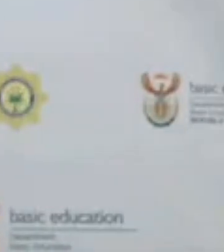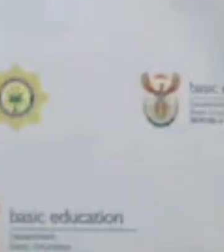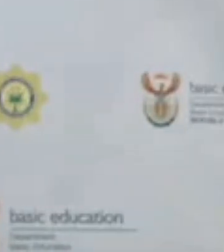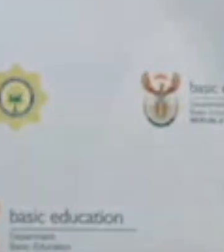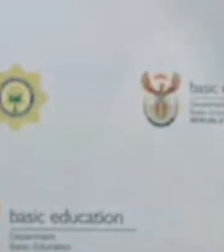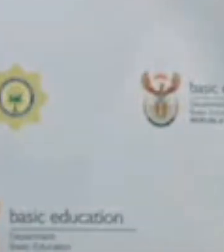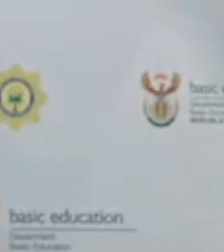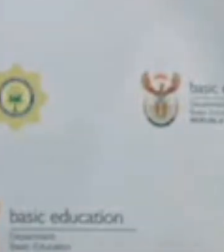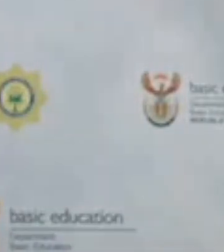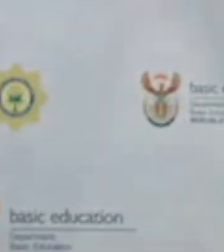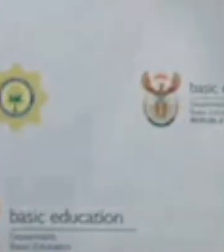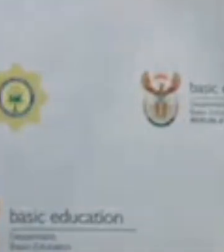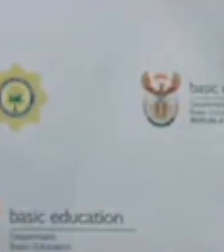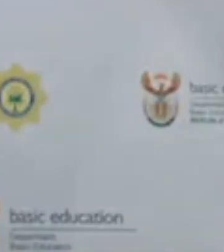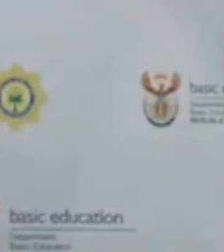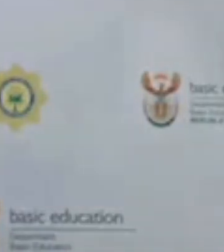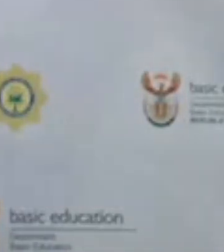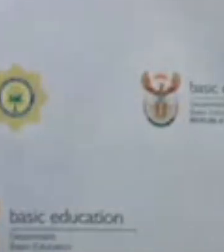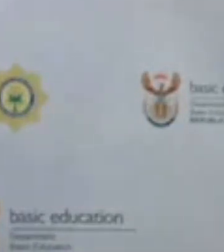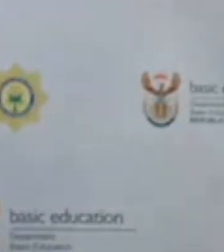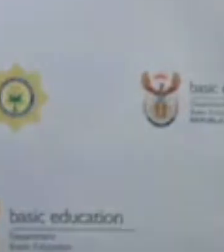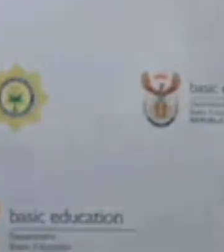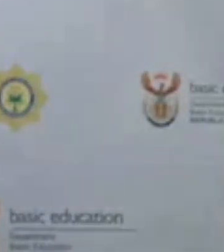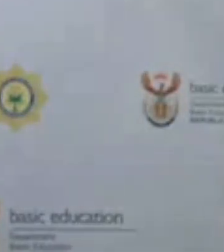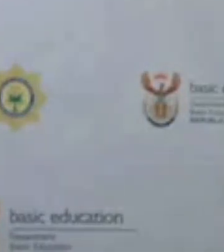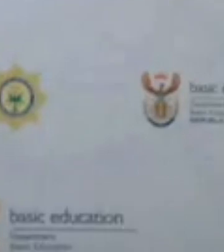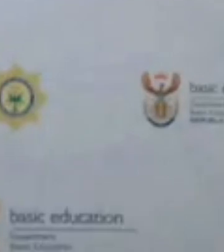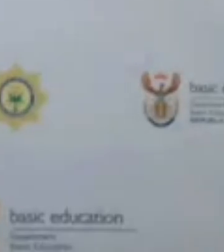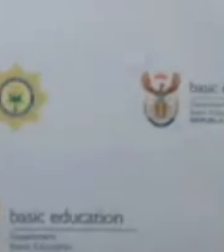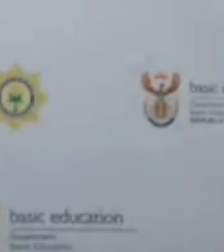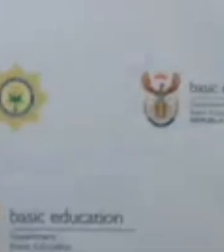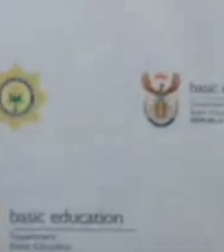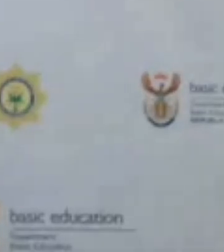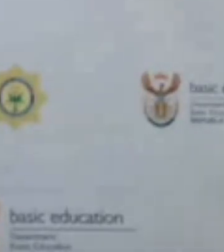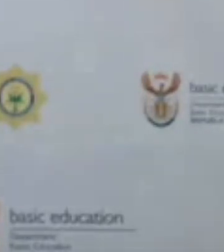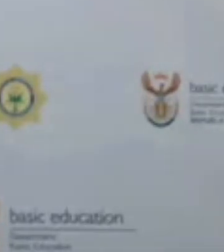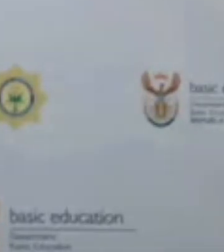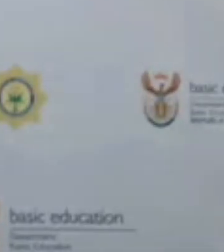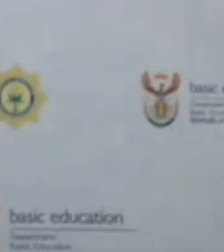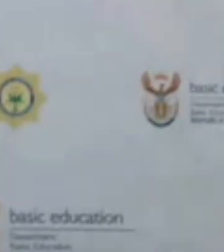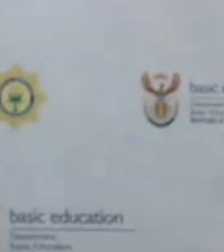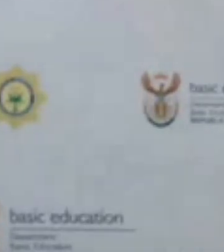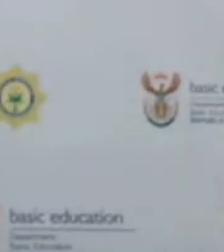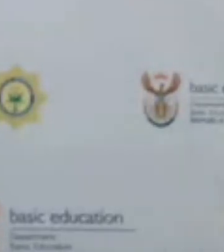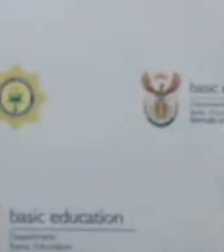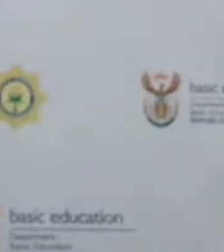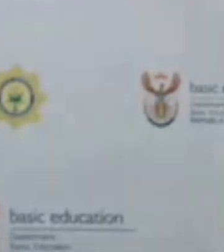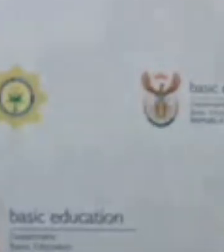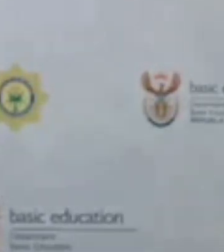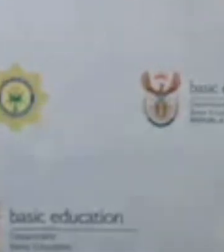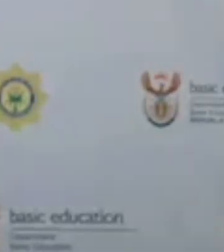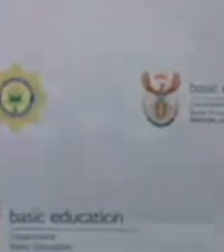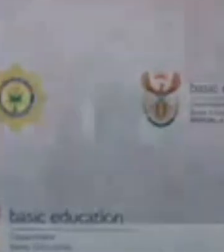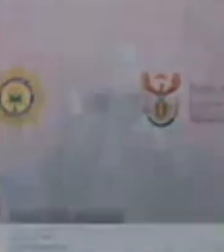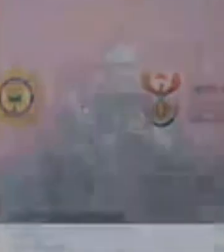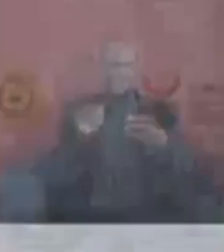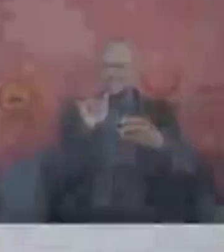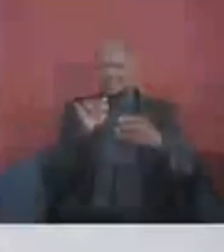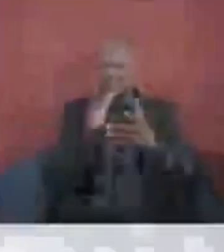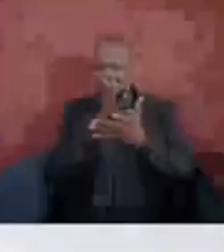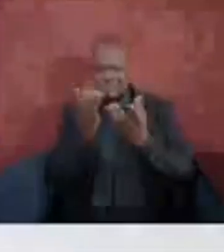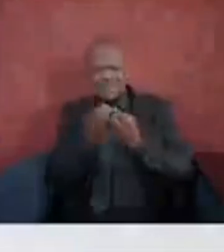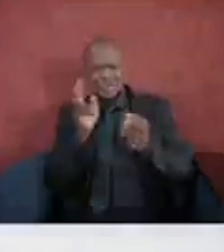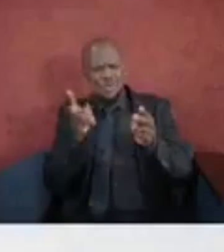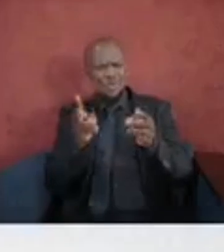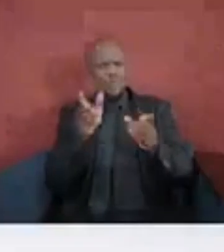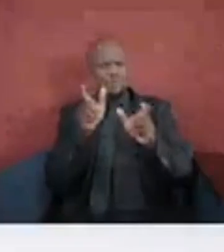of videos of school bullying that are being circulated within, and what do we do? And this is what normal people